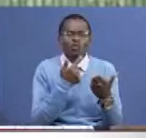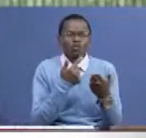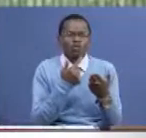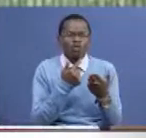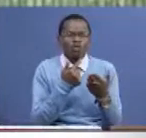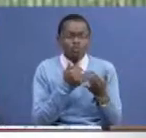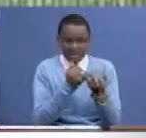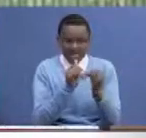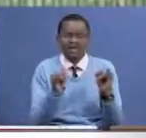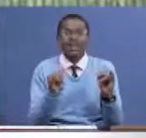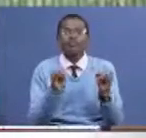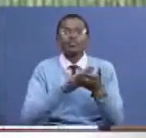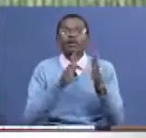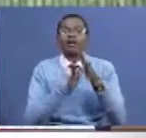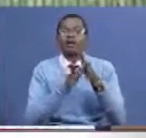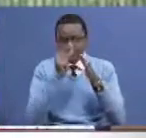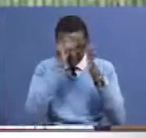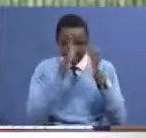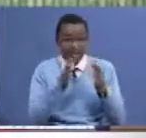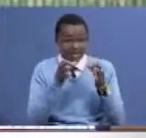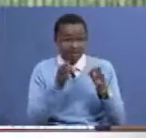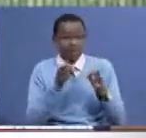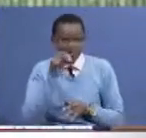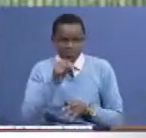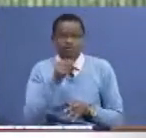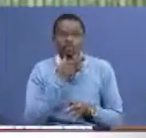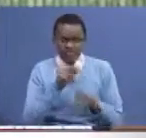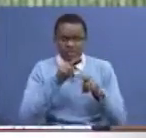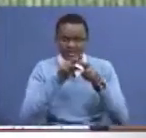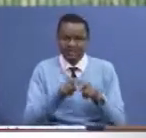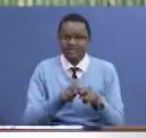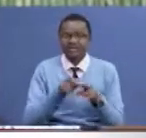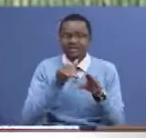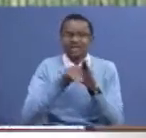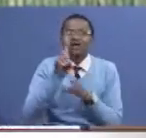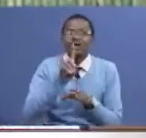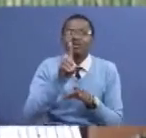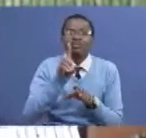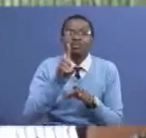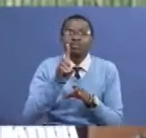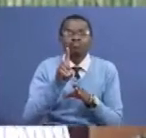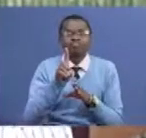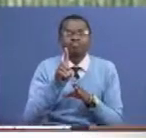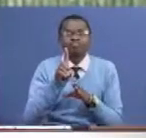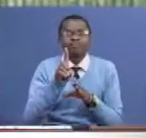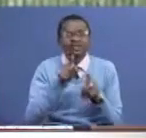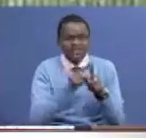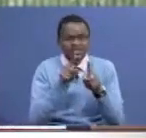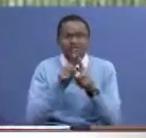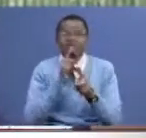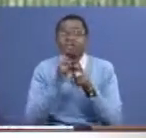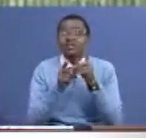Miguna to run for the governorship of Nairobi? Suppose today Miguna won the seat of governorship in Nairobi. Would the same Speaker